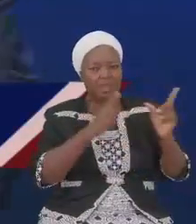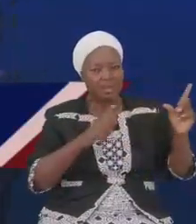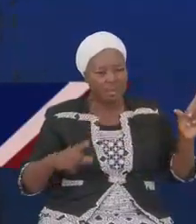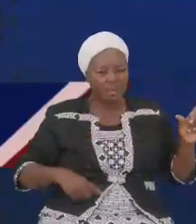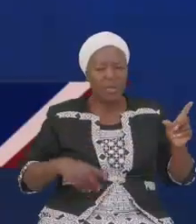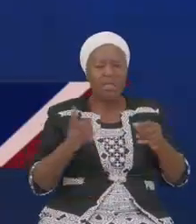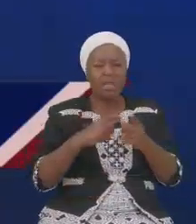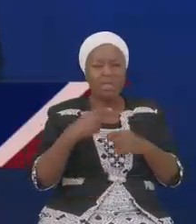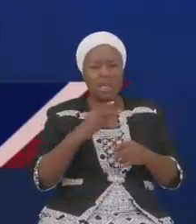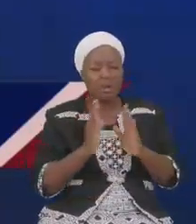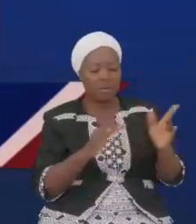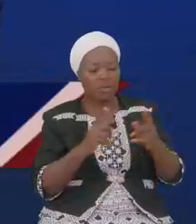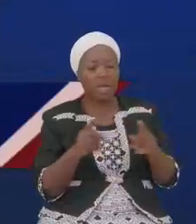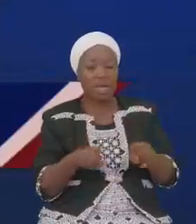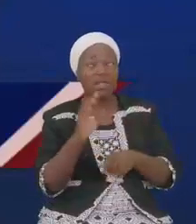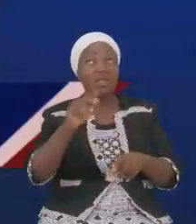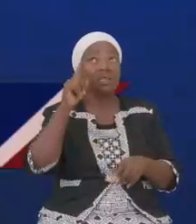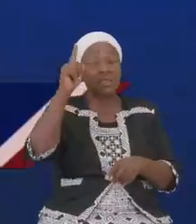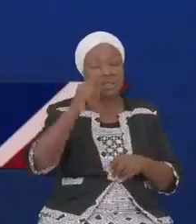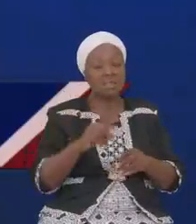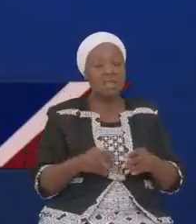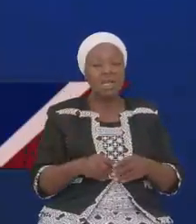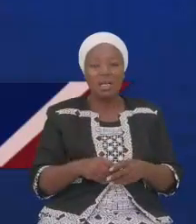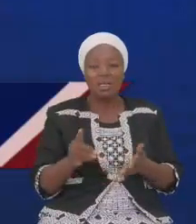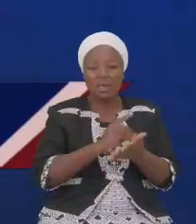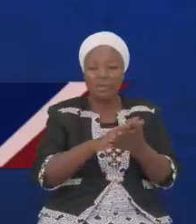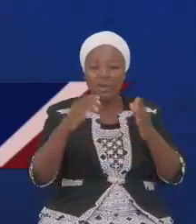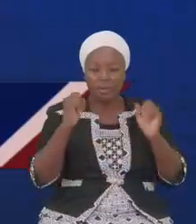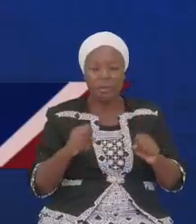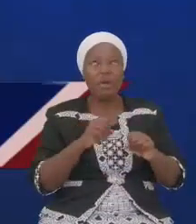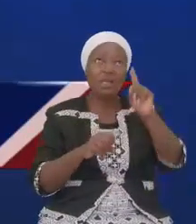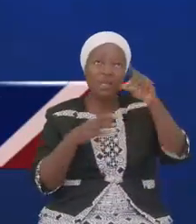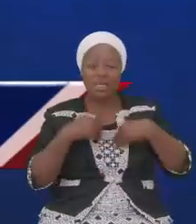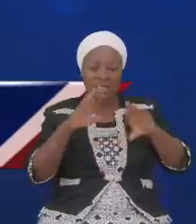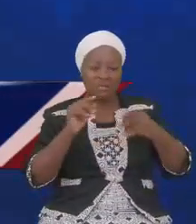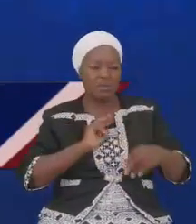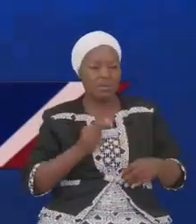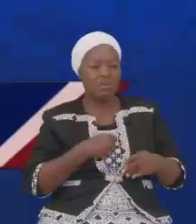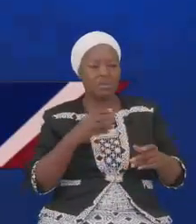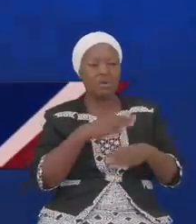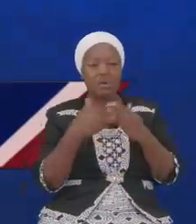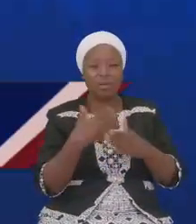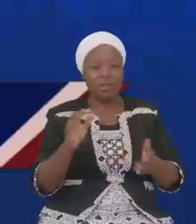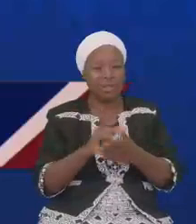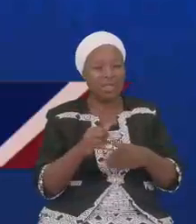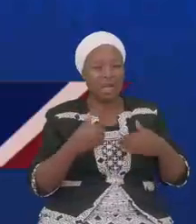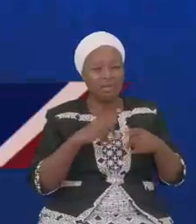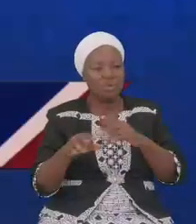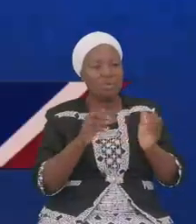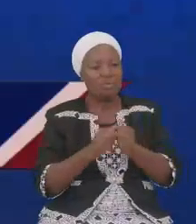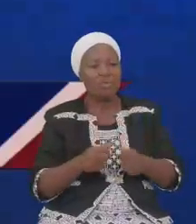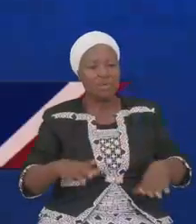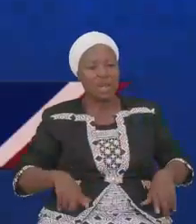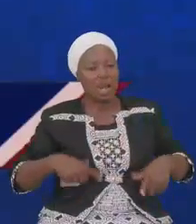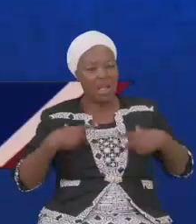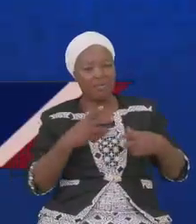says, according as his divine power, he has given unto us all things that pertain unto life and godliness through